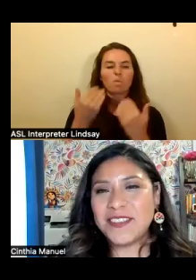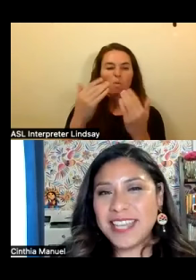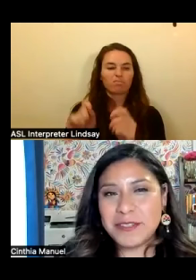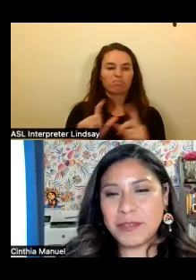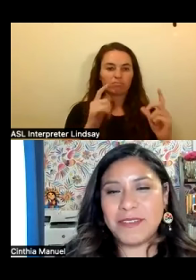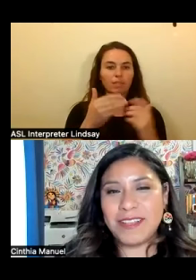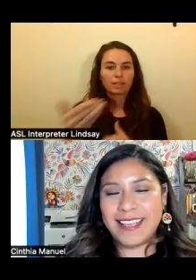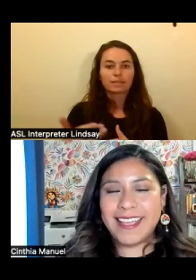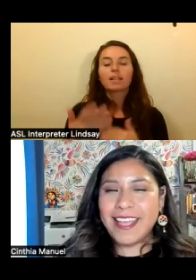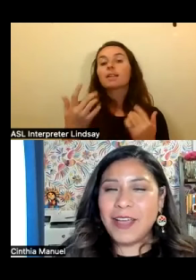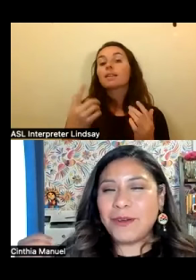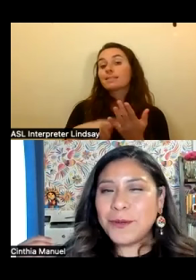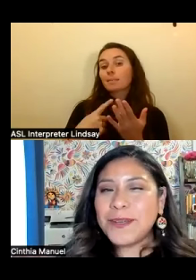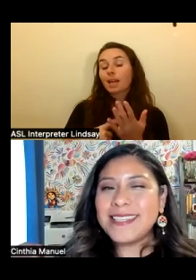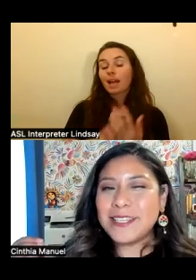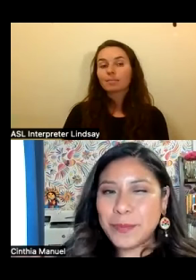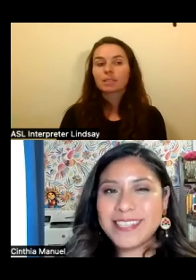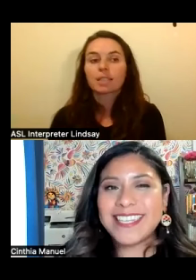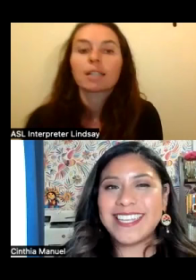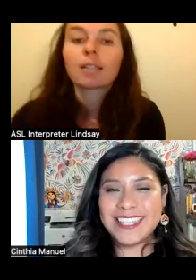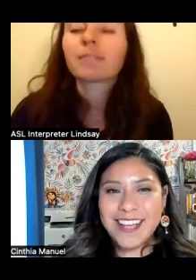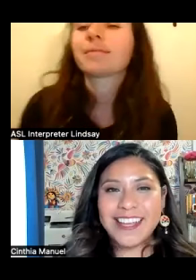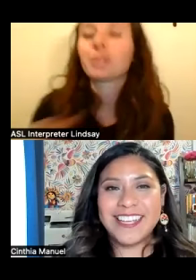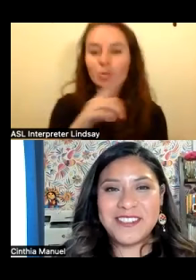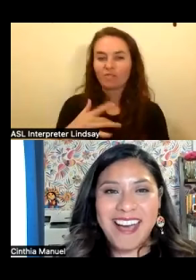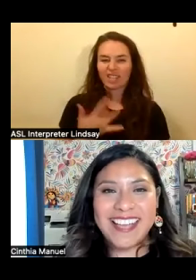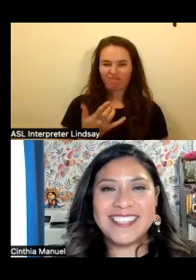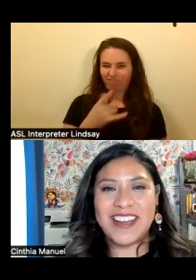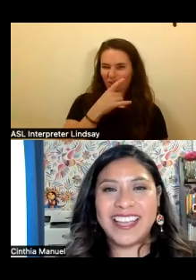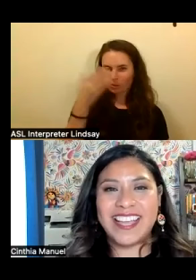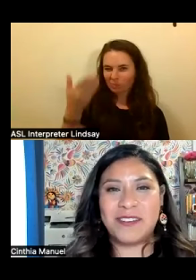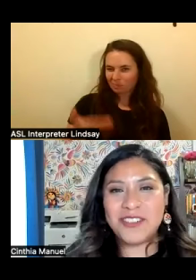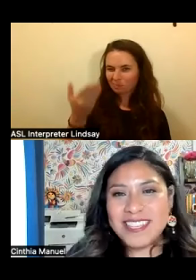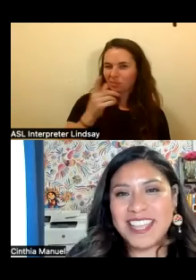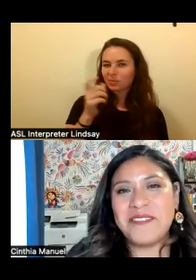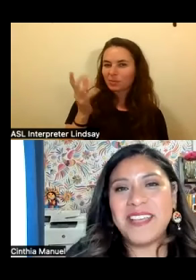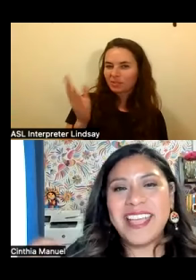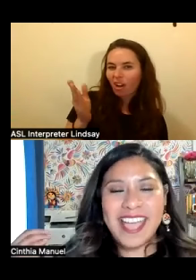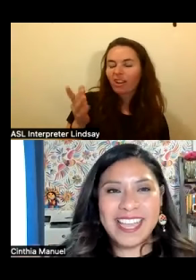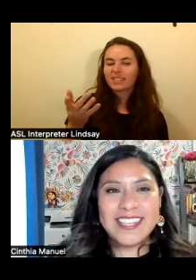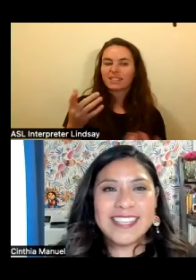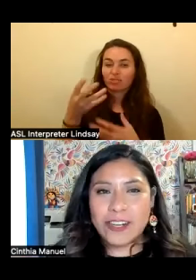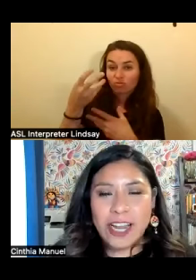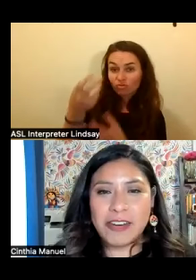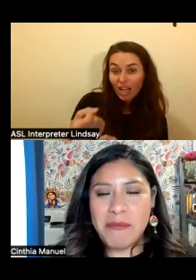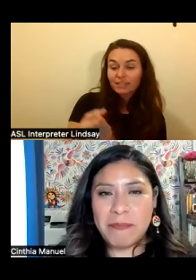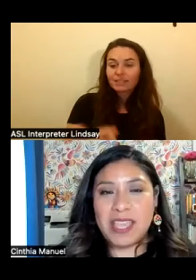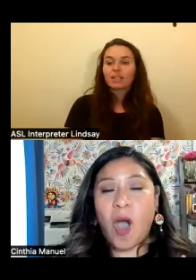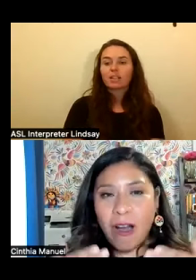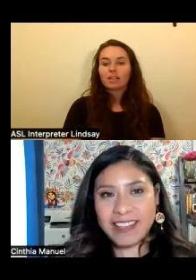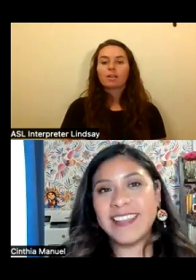because sometimes we feel like, well, who is this person that's talking to us, right? Can we trust him? And just learn a little